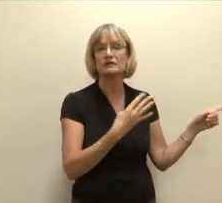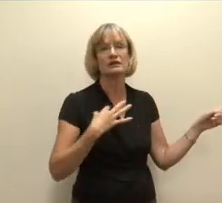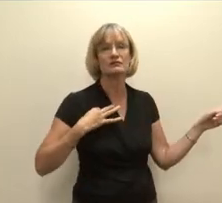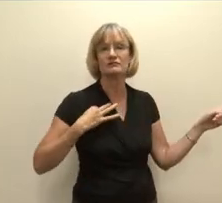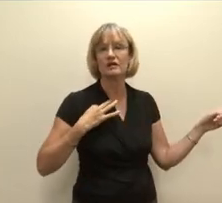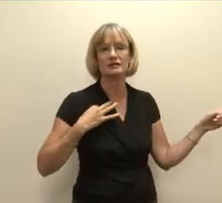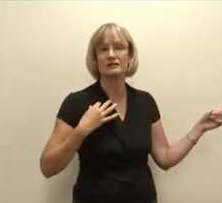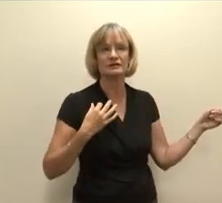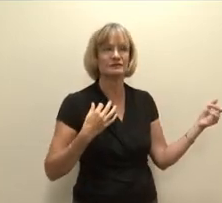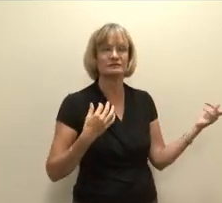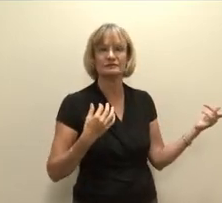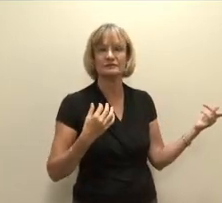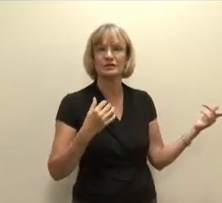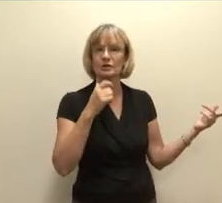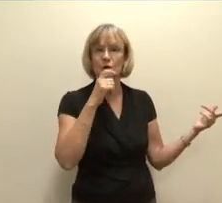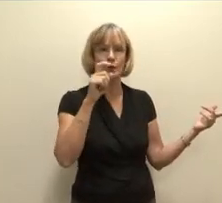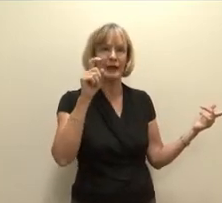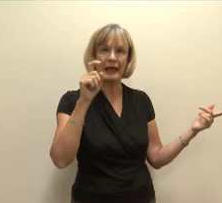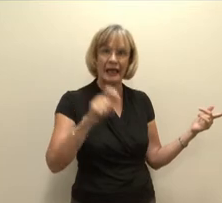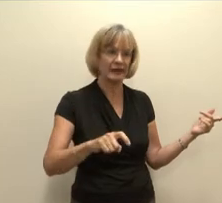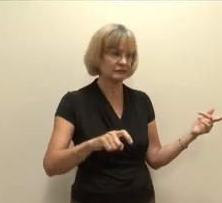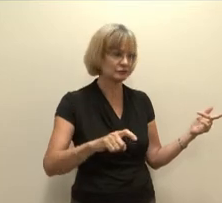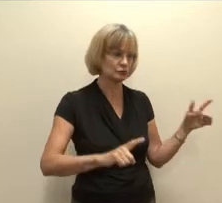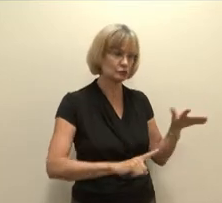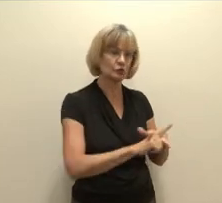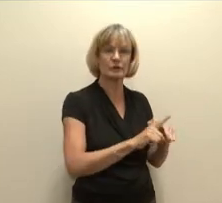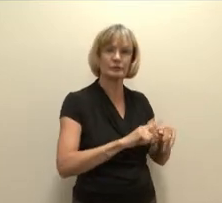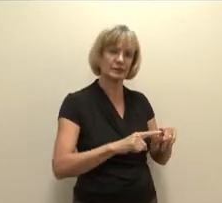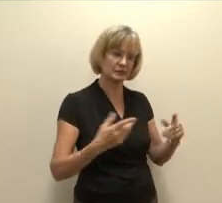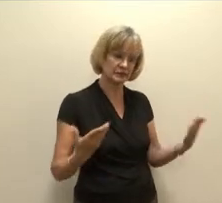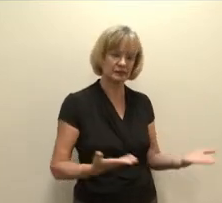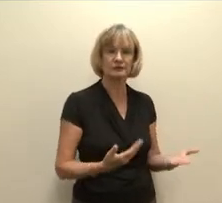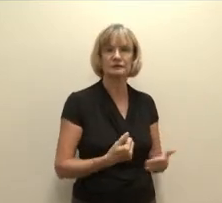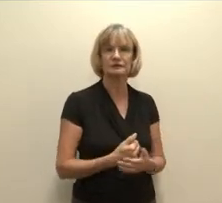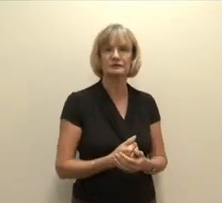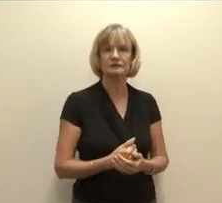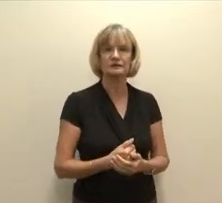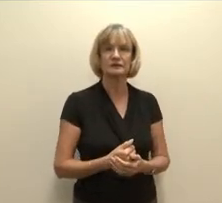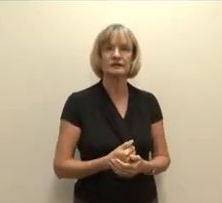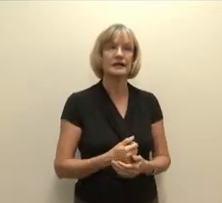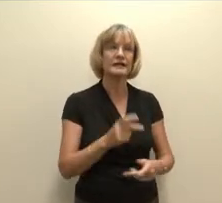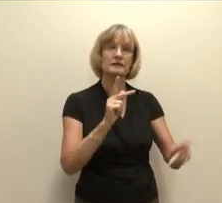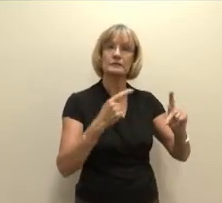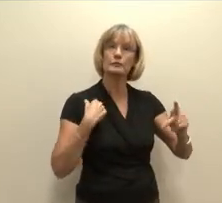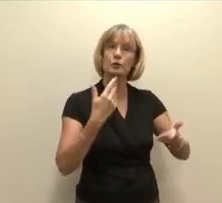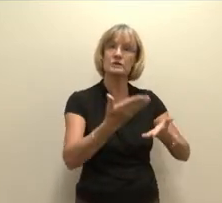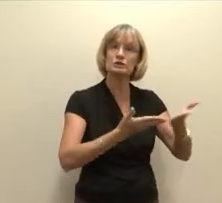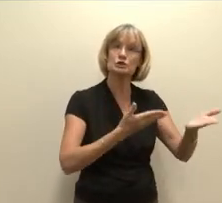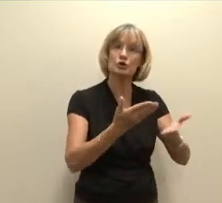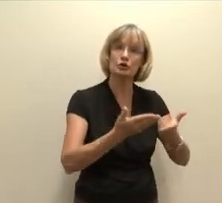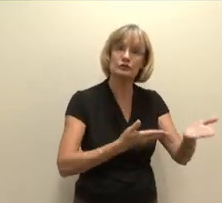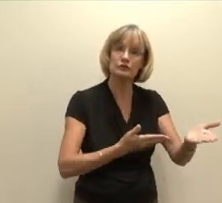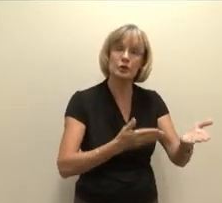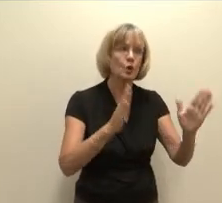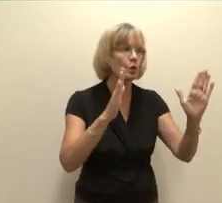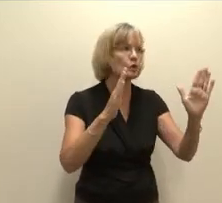don't have to be here, but here we are. And our constituents expect us to show